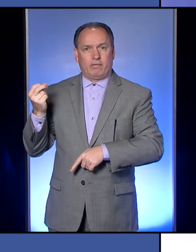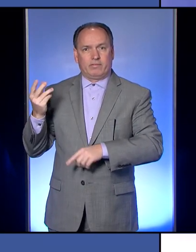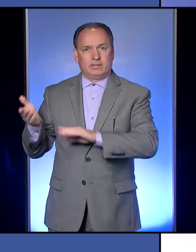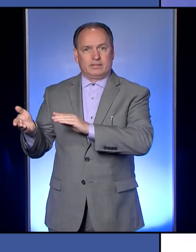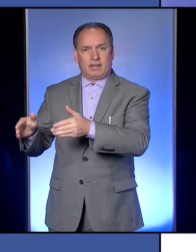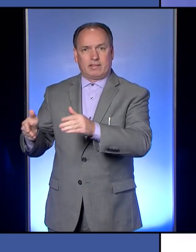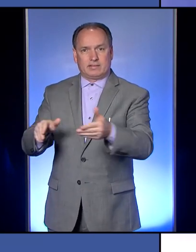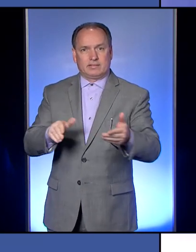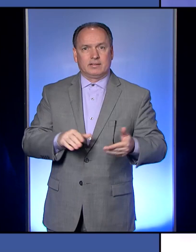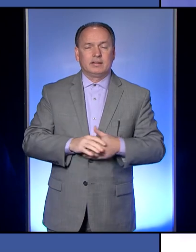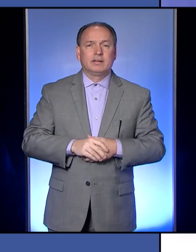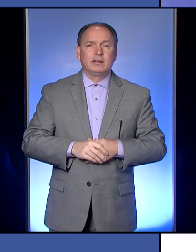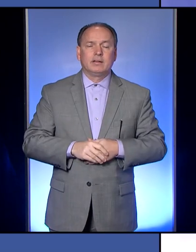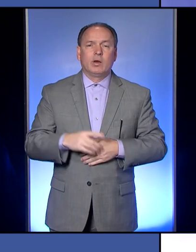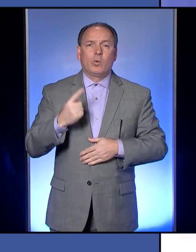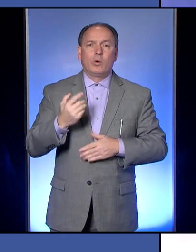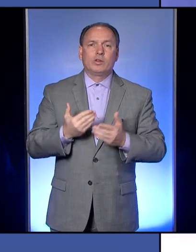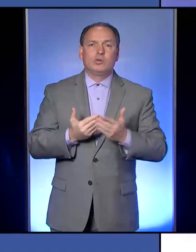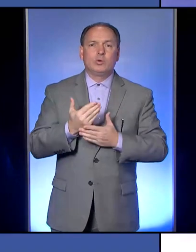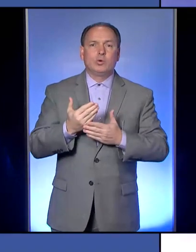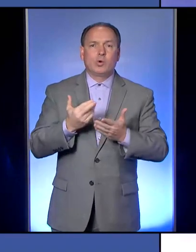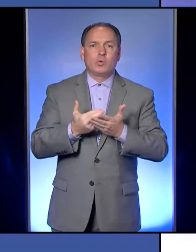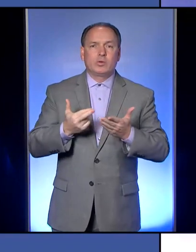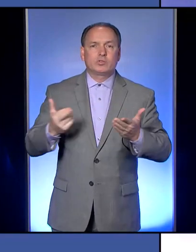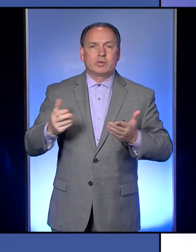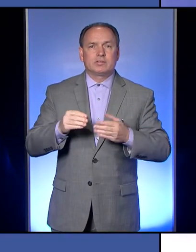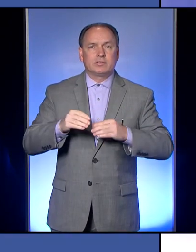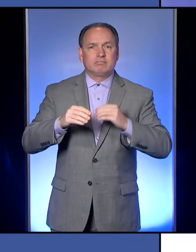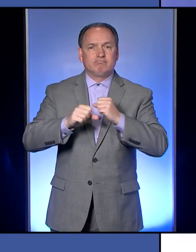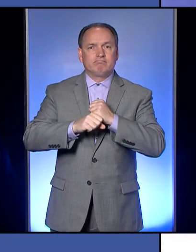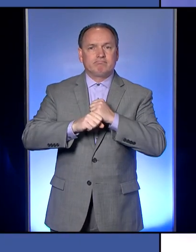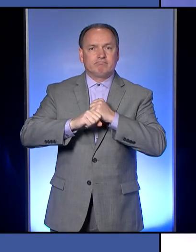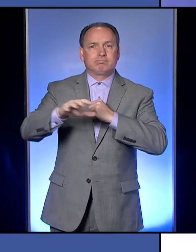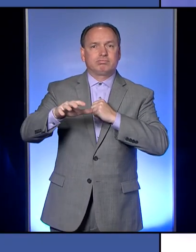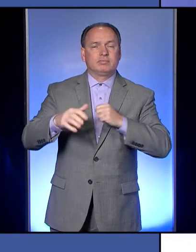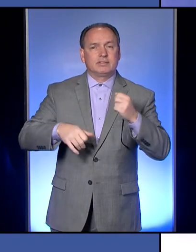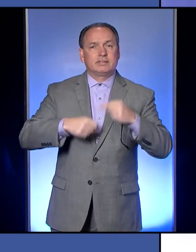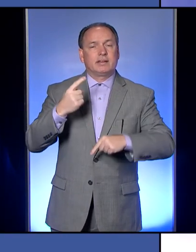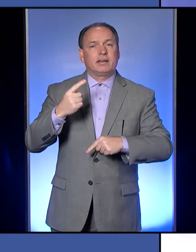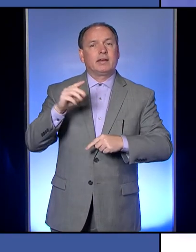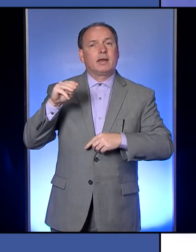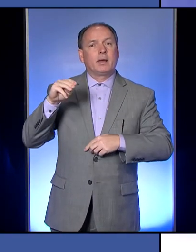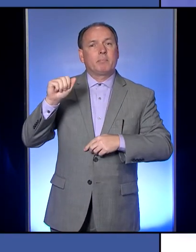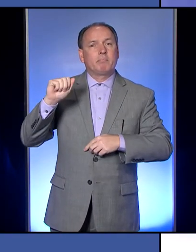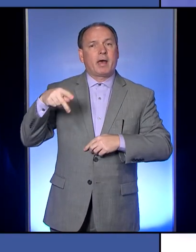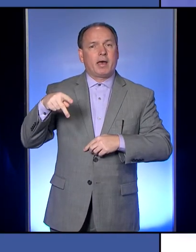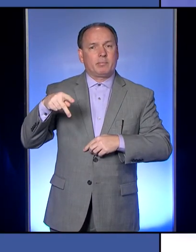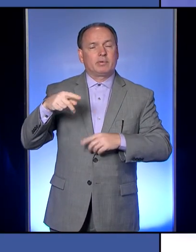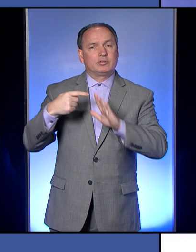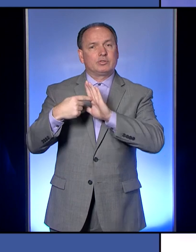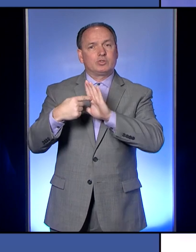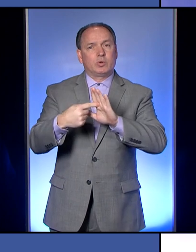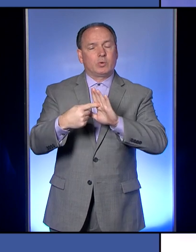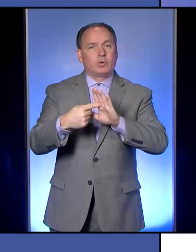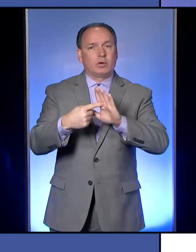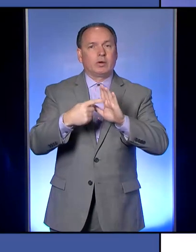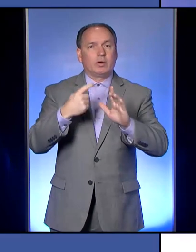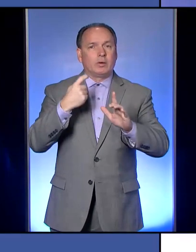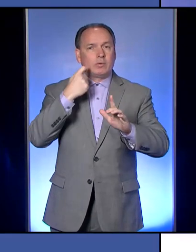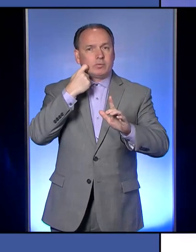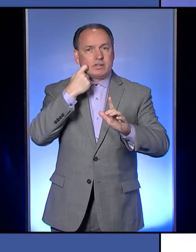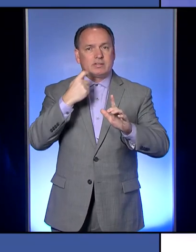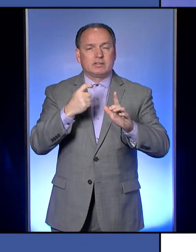One new resource that we are launching today is a map that reflects the latest cumulative case numbers by